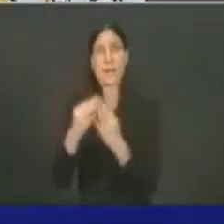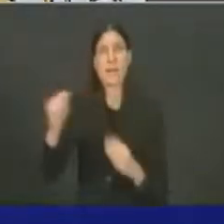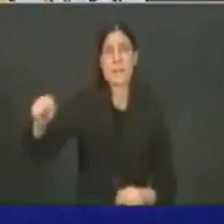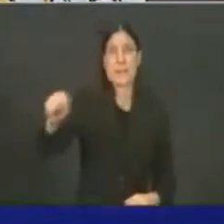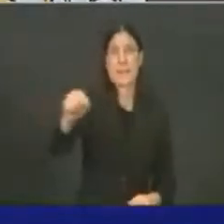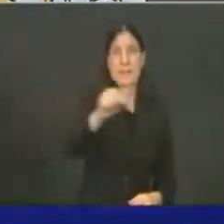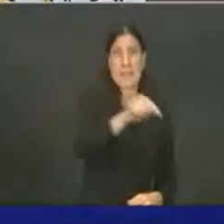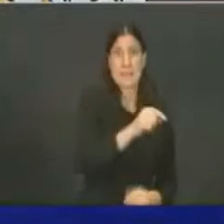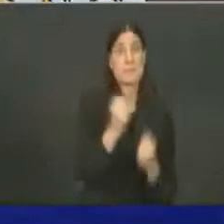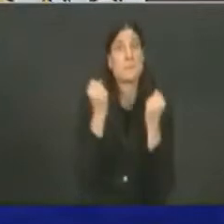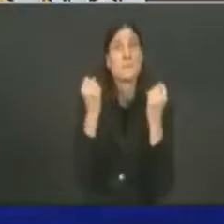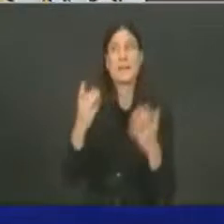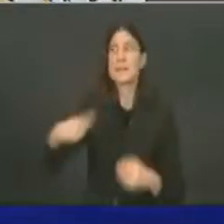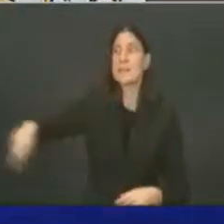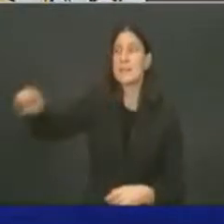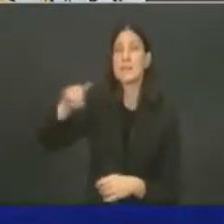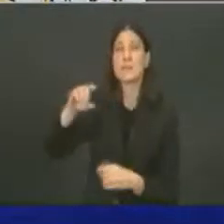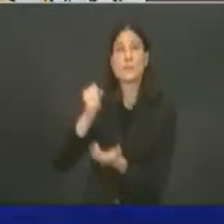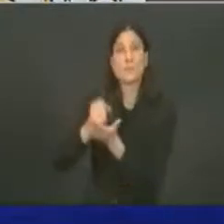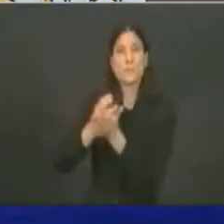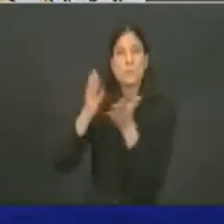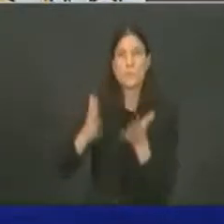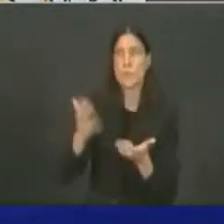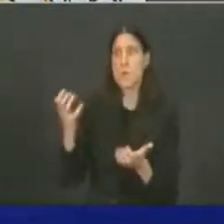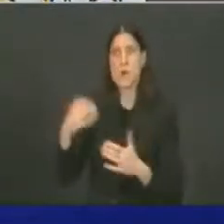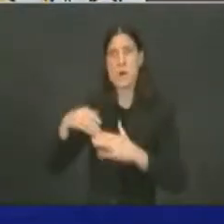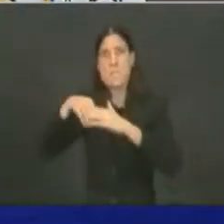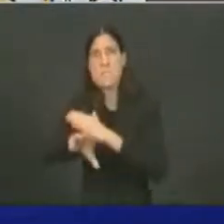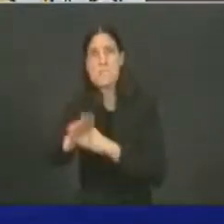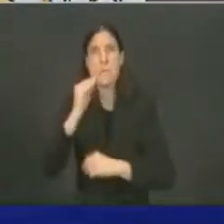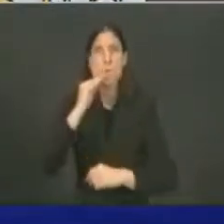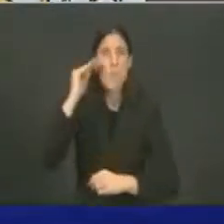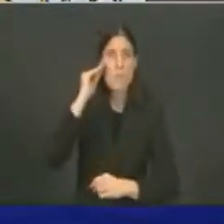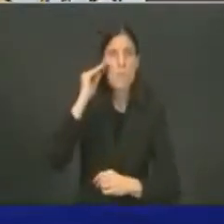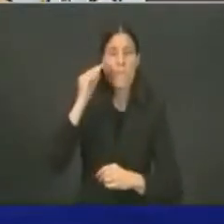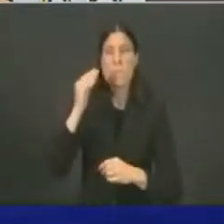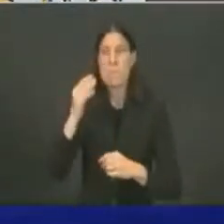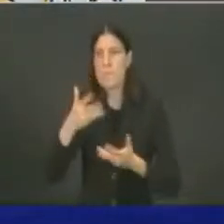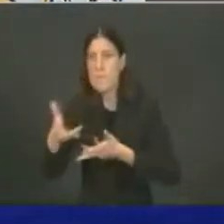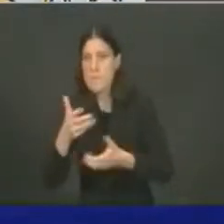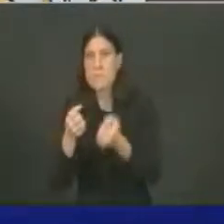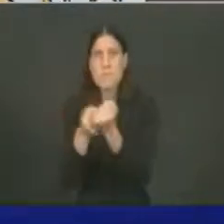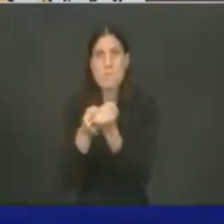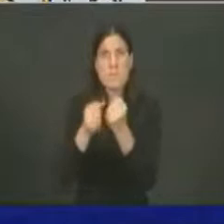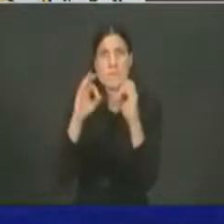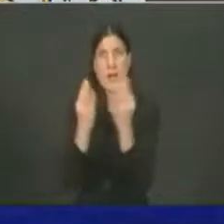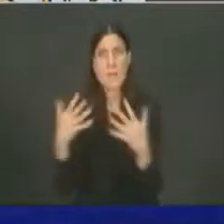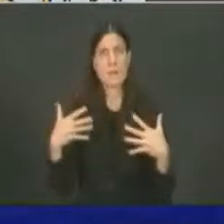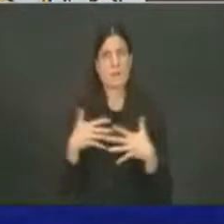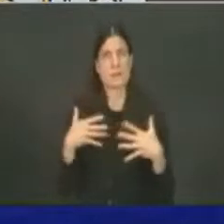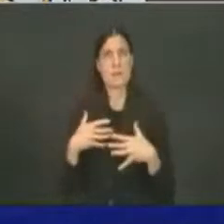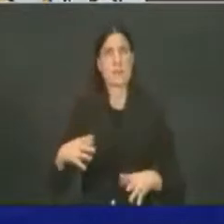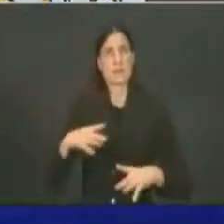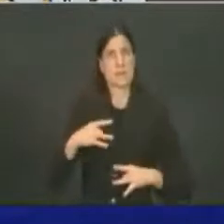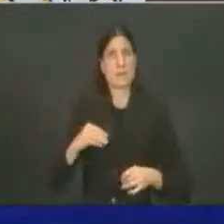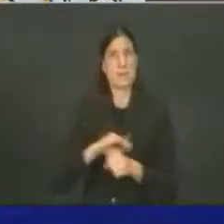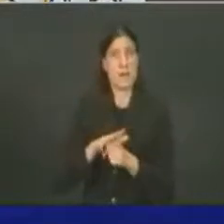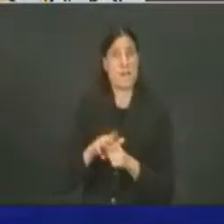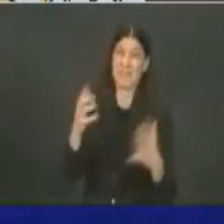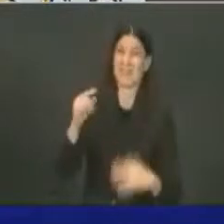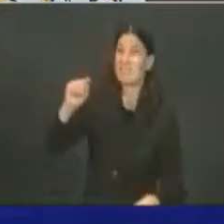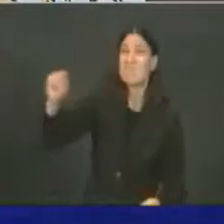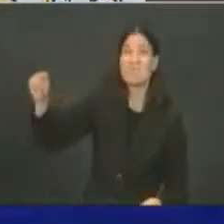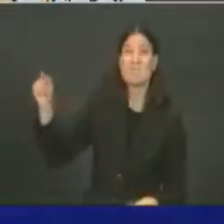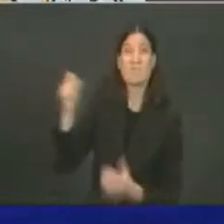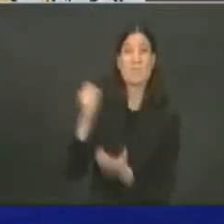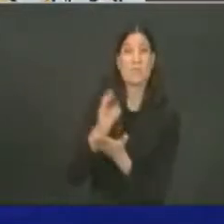crisis. Add the fear, anxiety, and financial distress that's happening in the community that the vulnerable families of Rhode